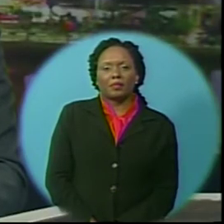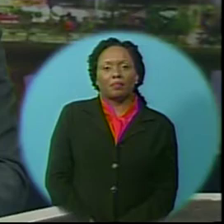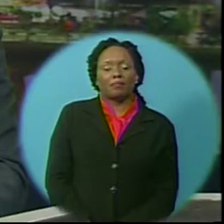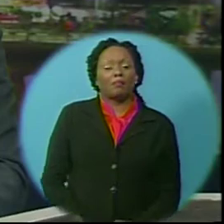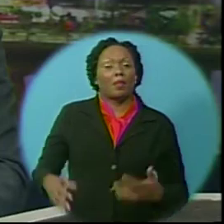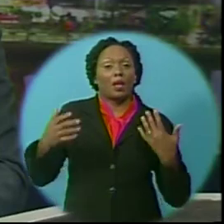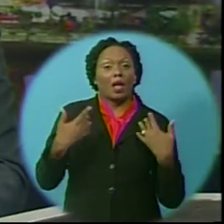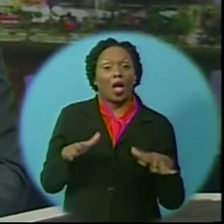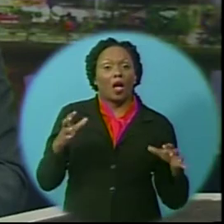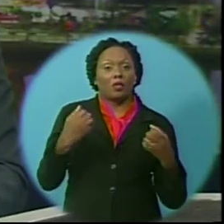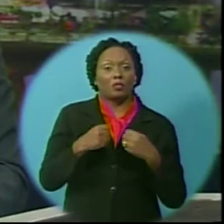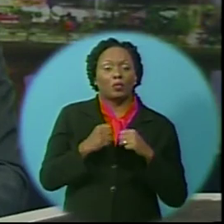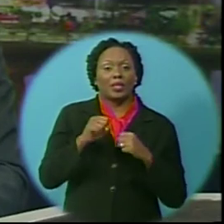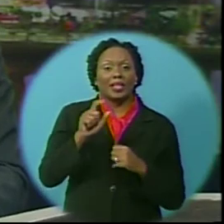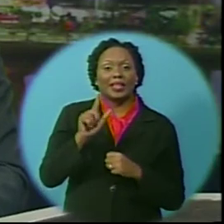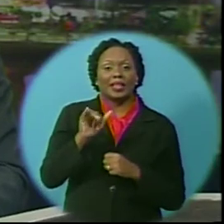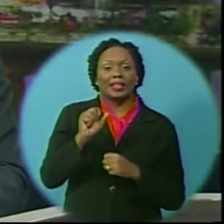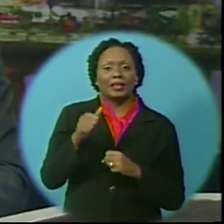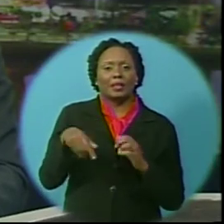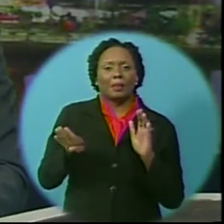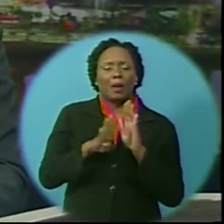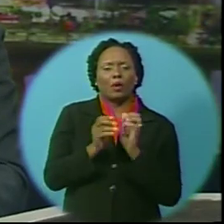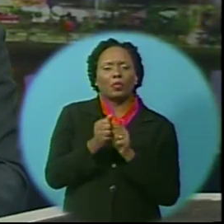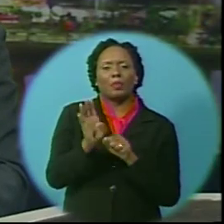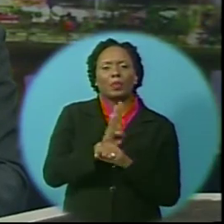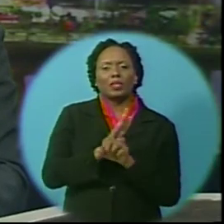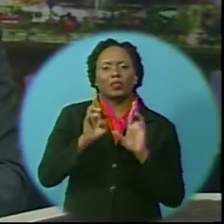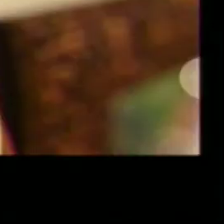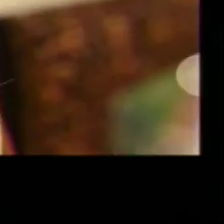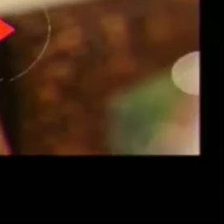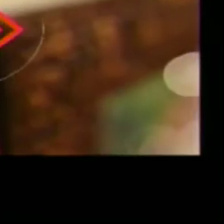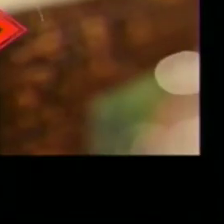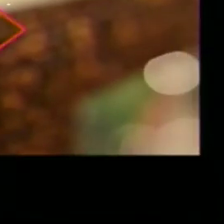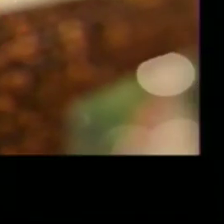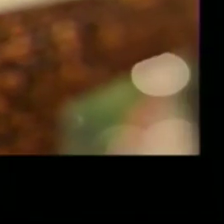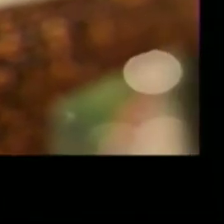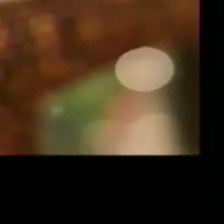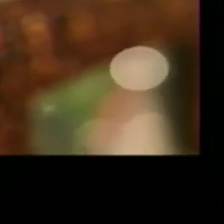Well, that's it for sports. Lisa returns with the business. The most wonderful